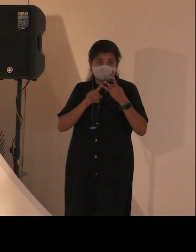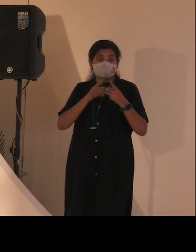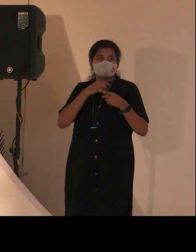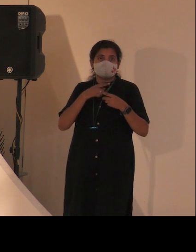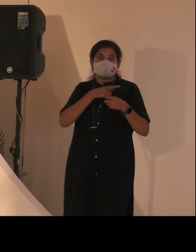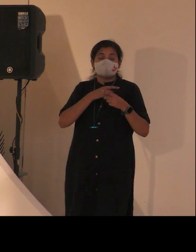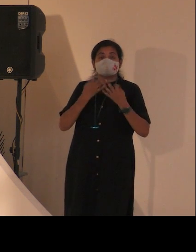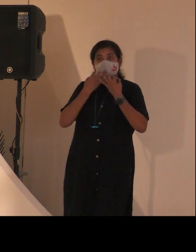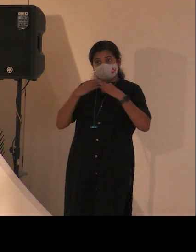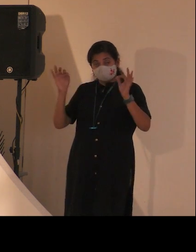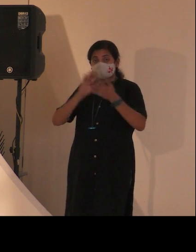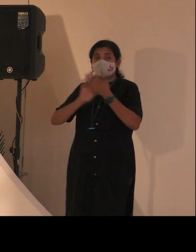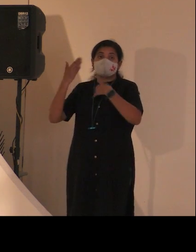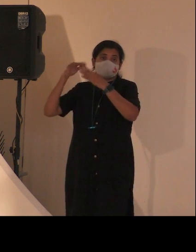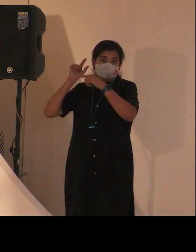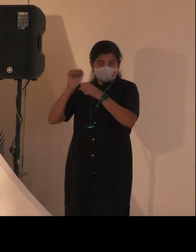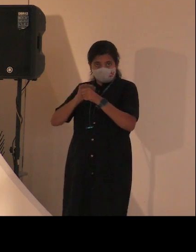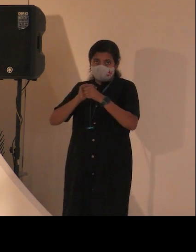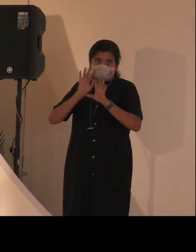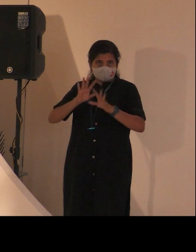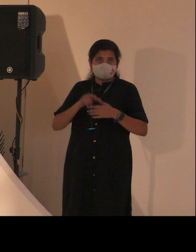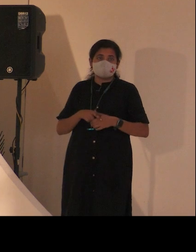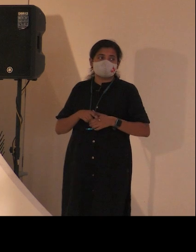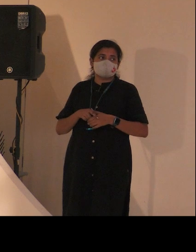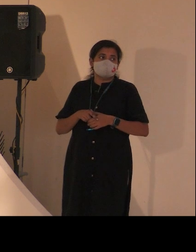an independent historian who's working in